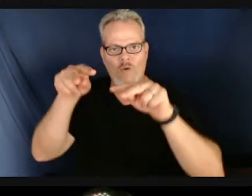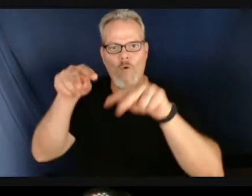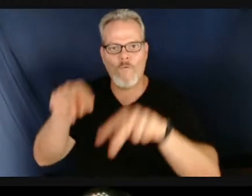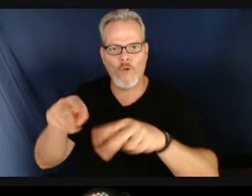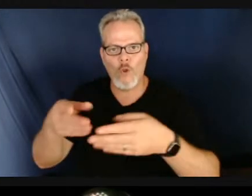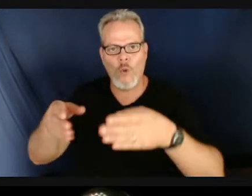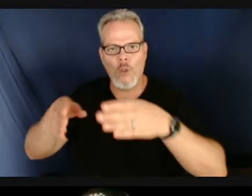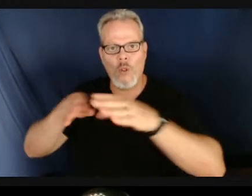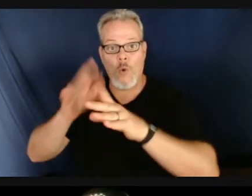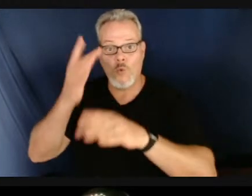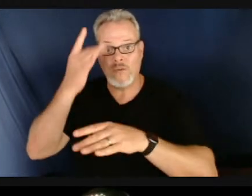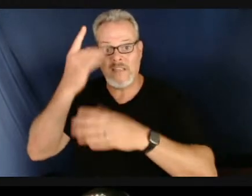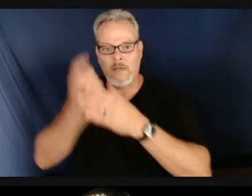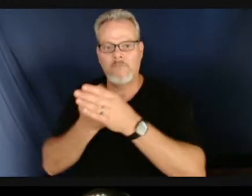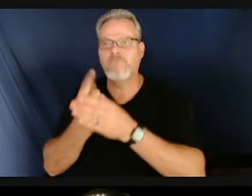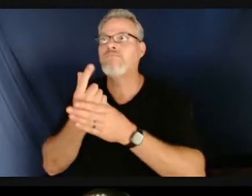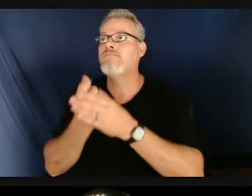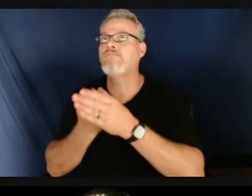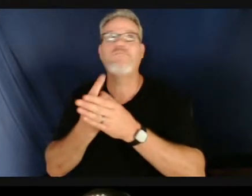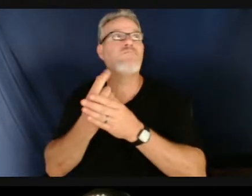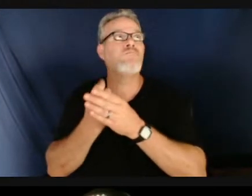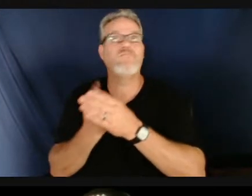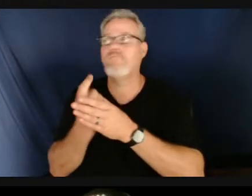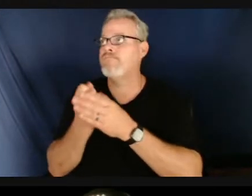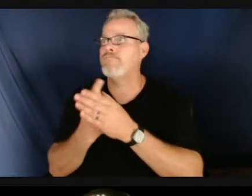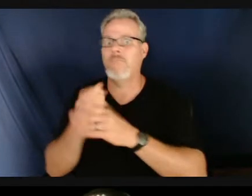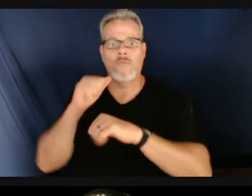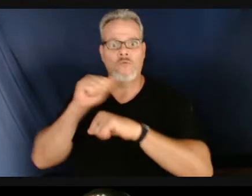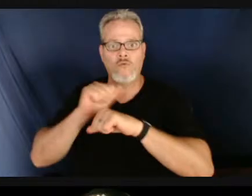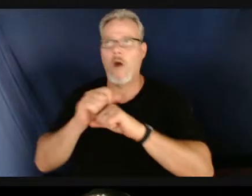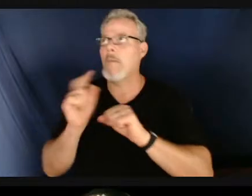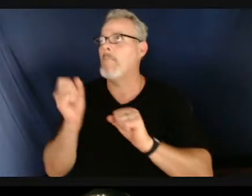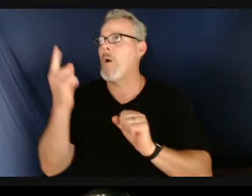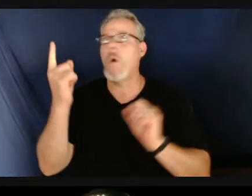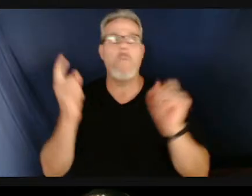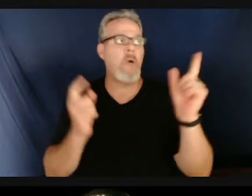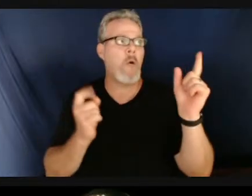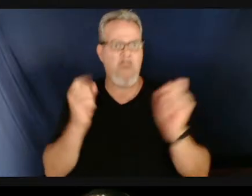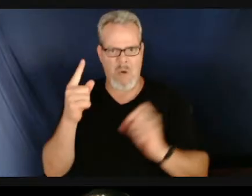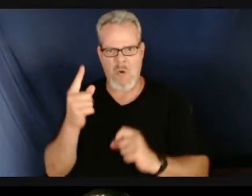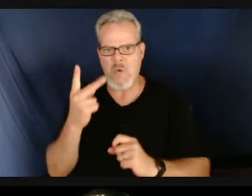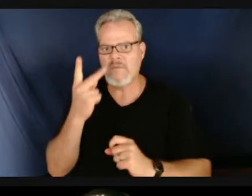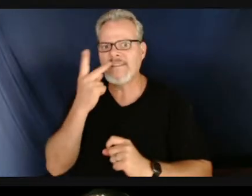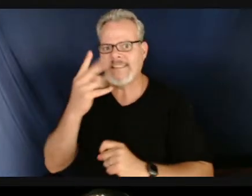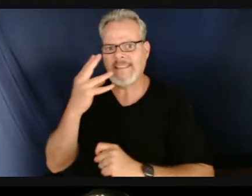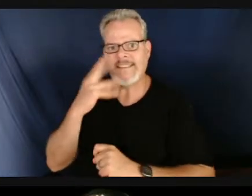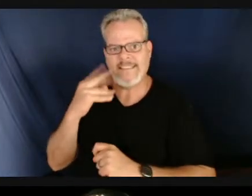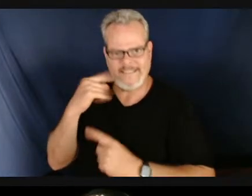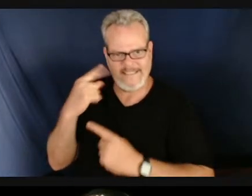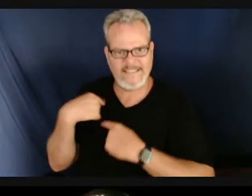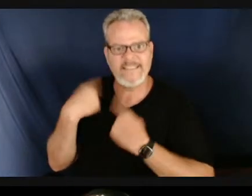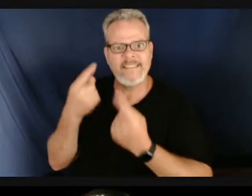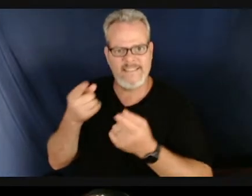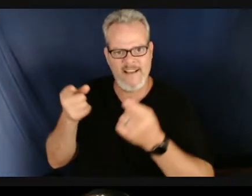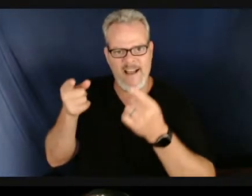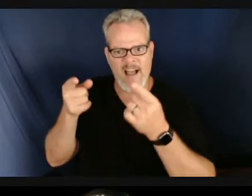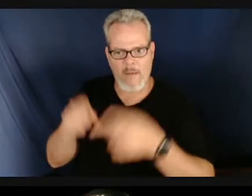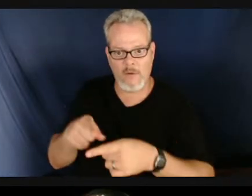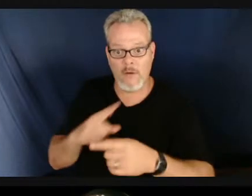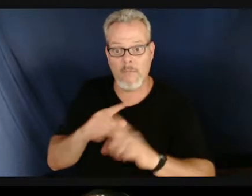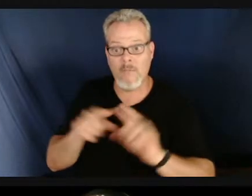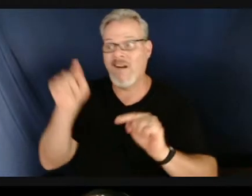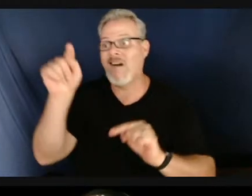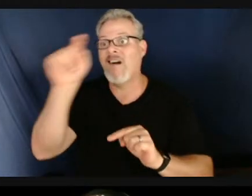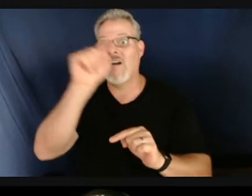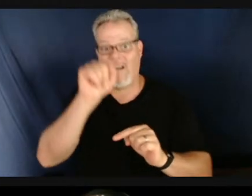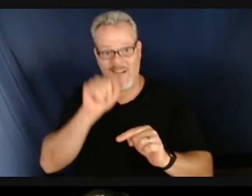of the tephra that we've seen in the last few episodes. But Steaming Bluff right there, the Volcano House, all the way